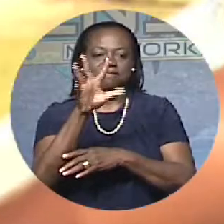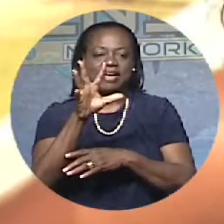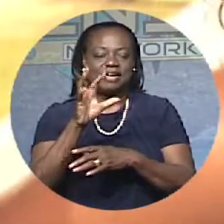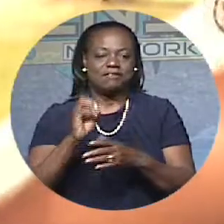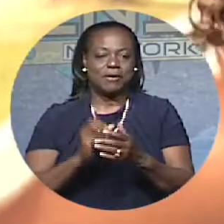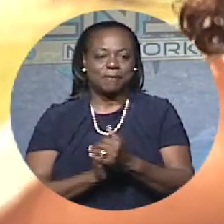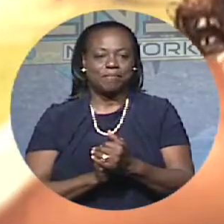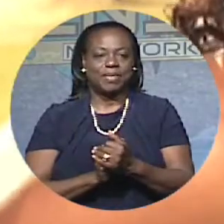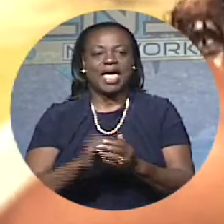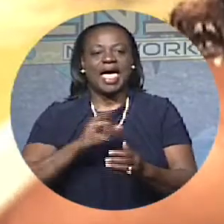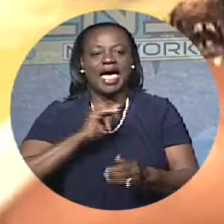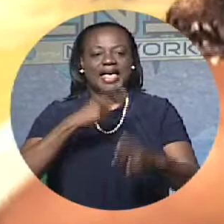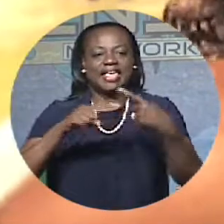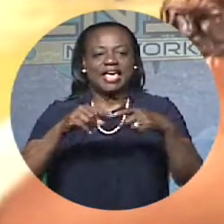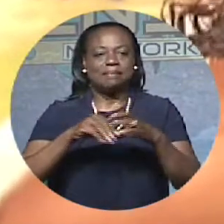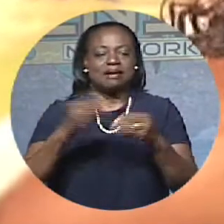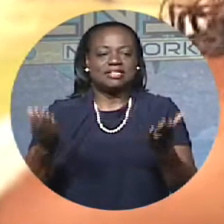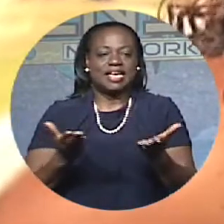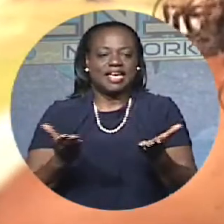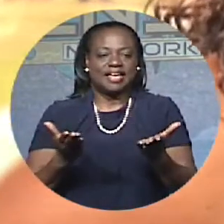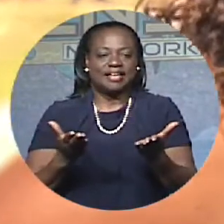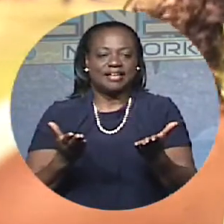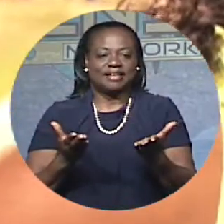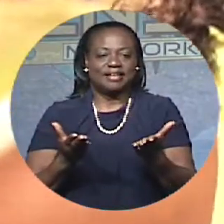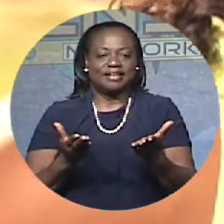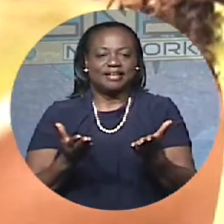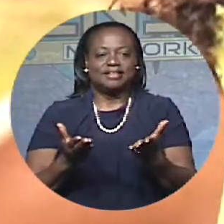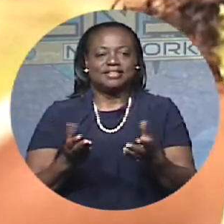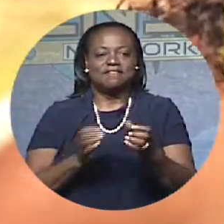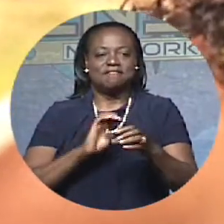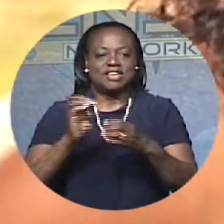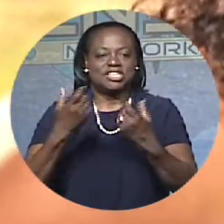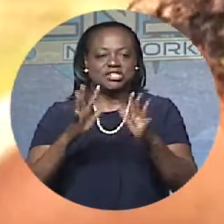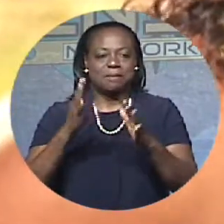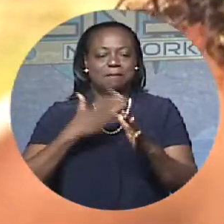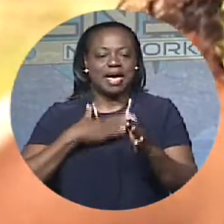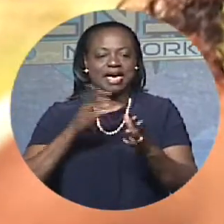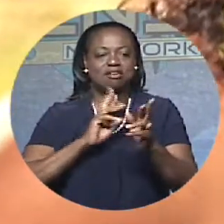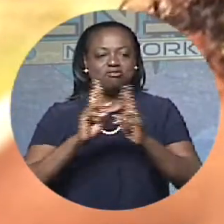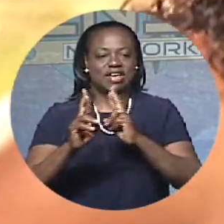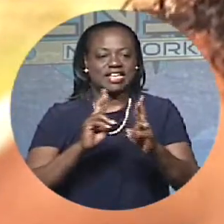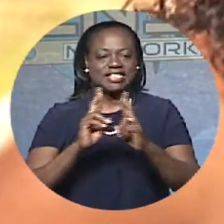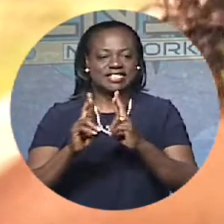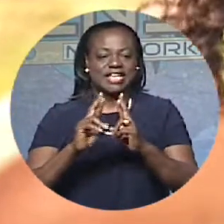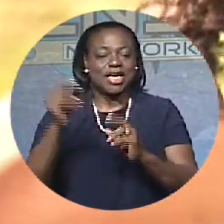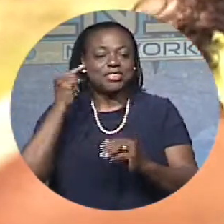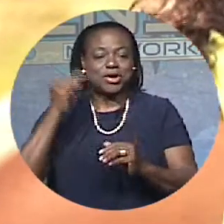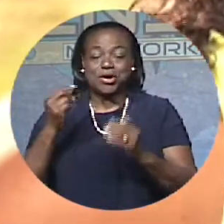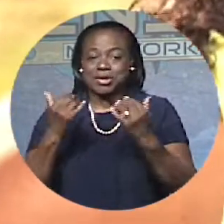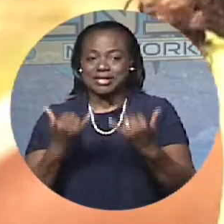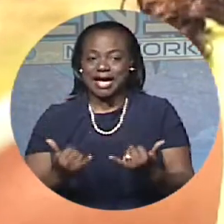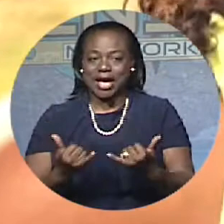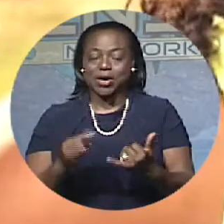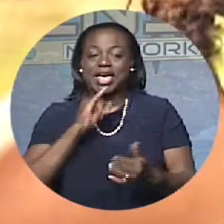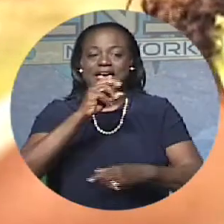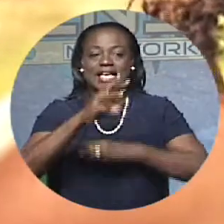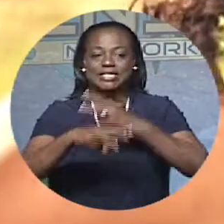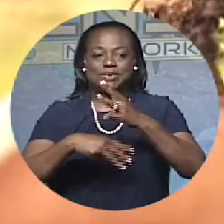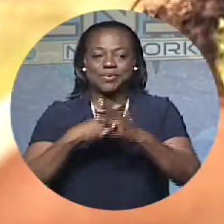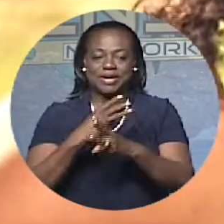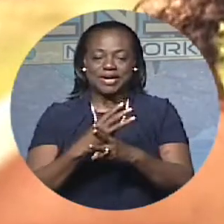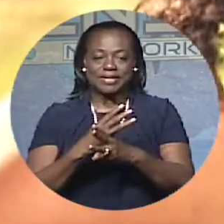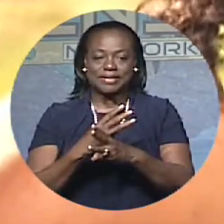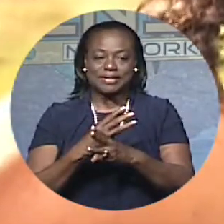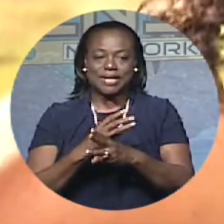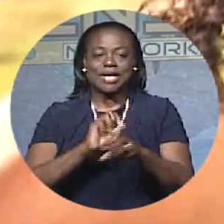I just came out here and really wanted to execute my race. So the goal right now is Worlds. So I